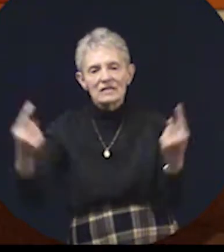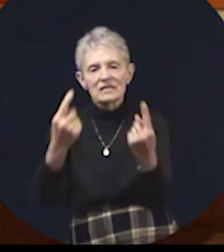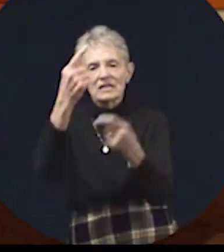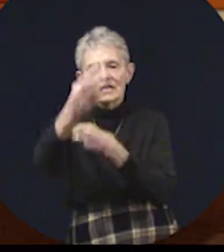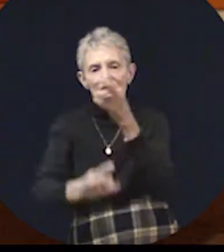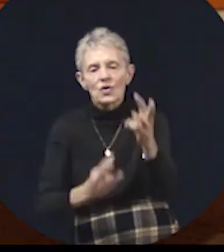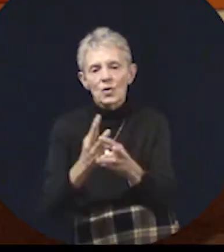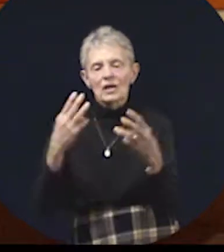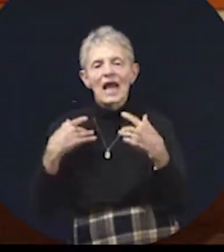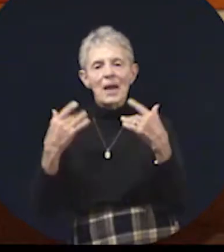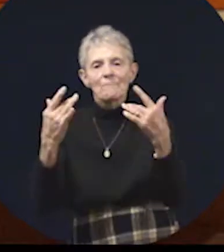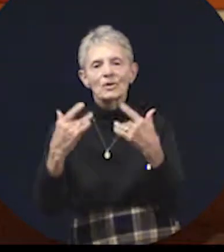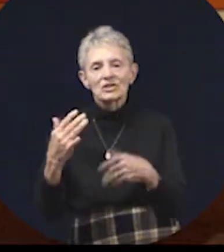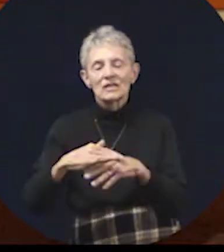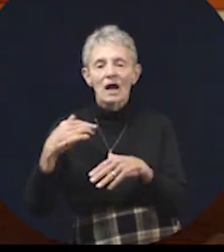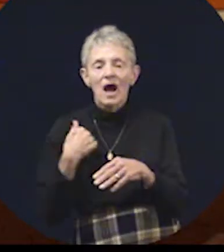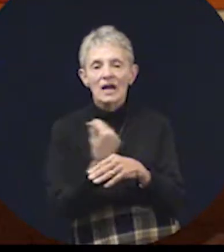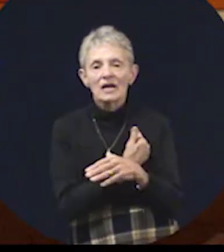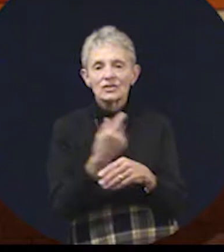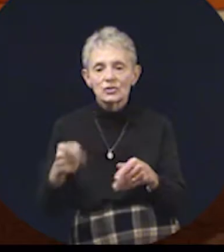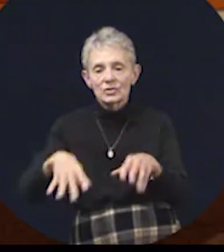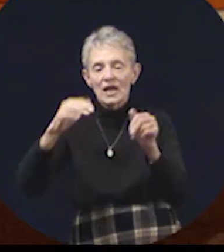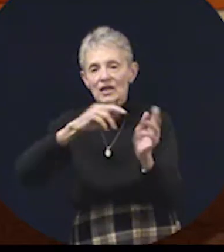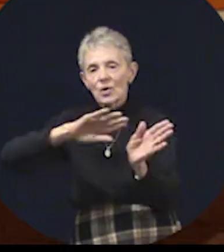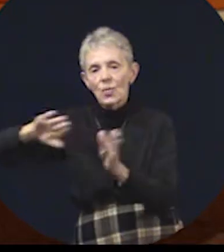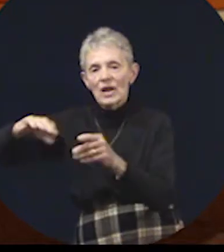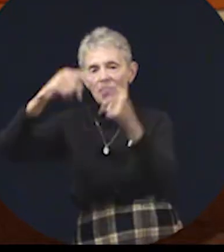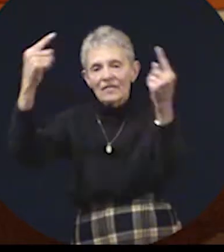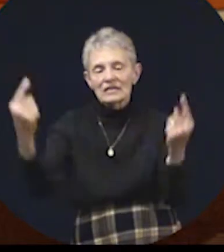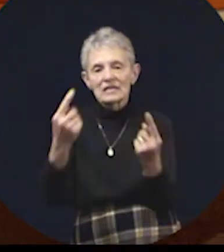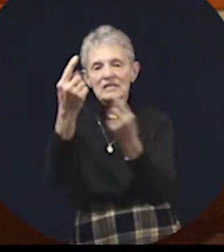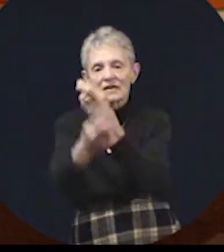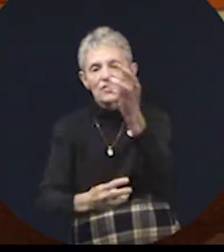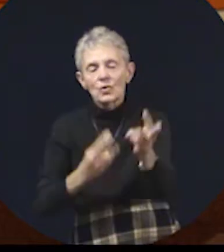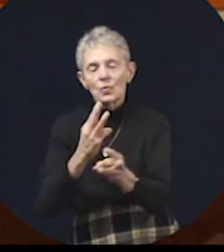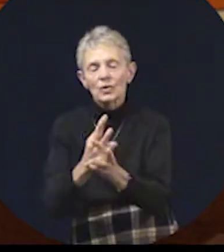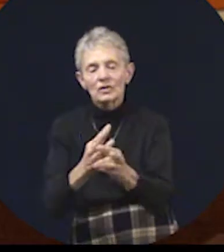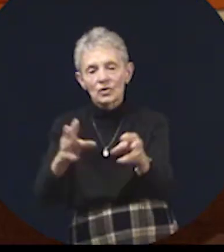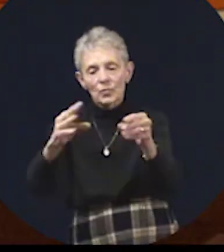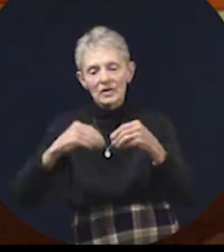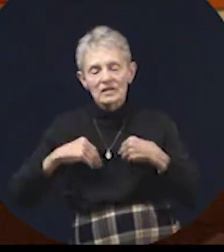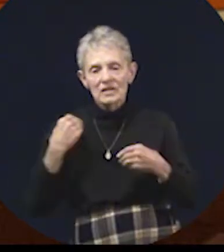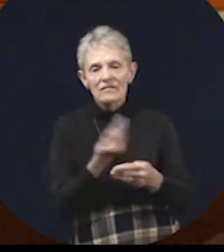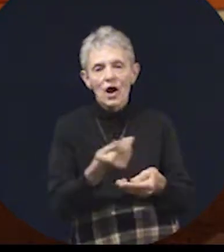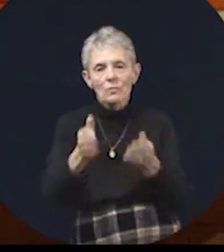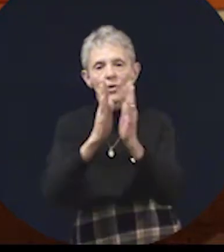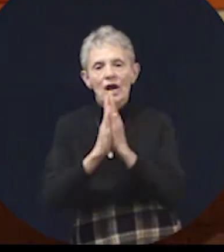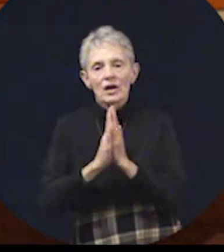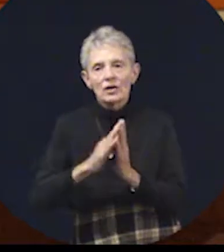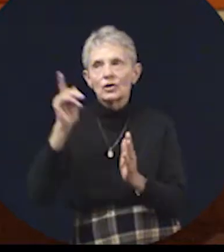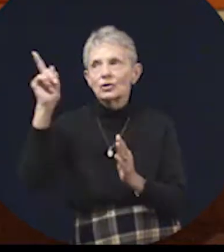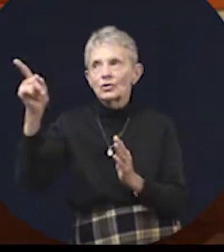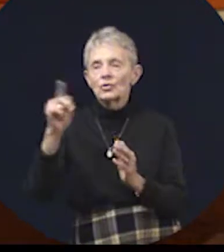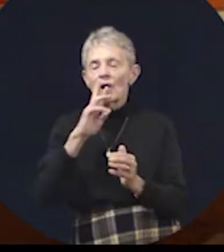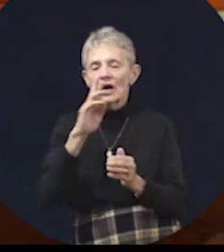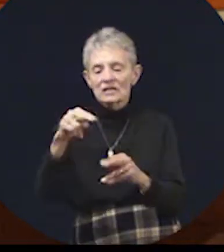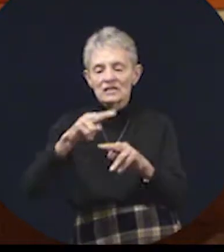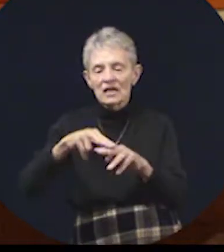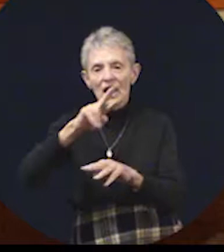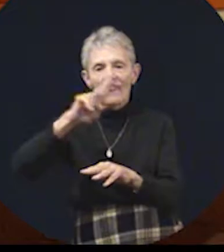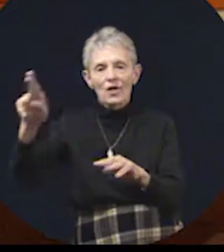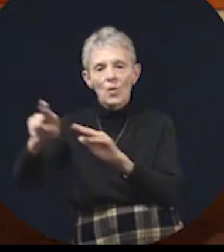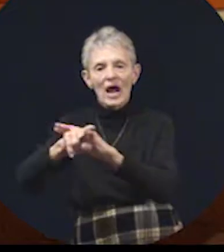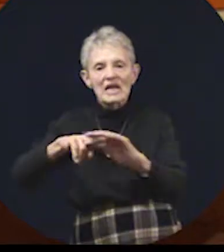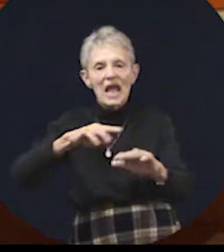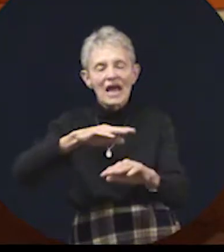world, have mercy on us. You take away the sin of the world, receive our prayer. You are seated at the